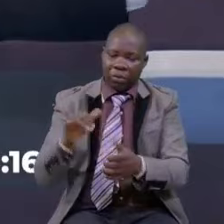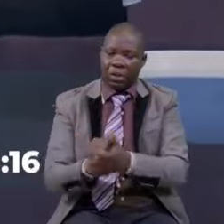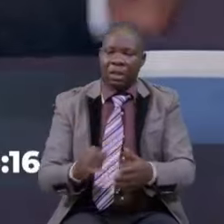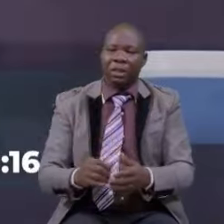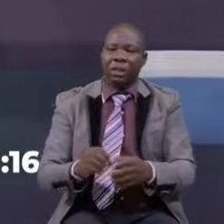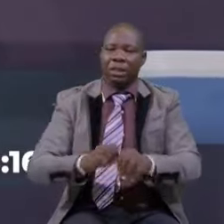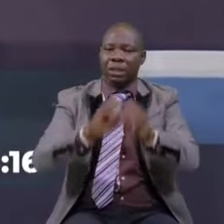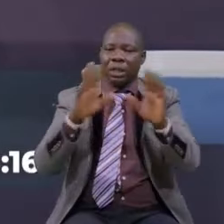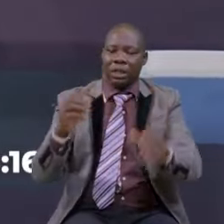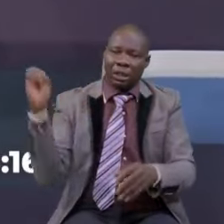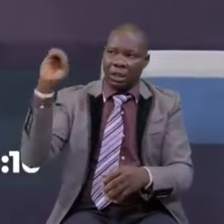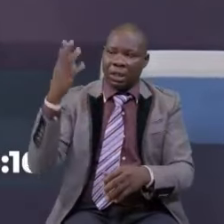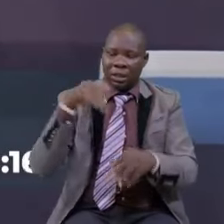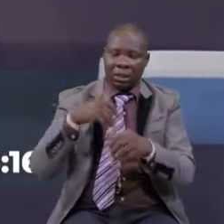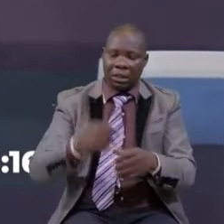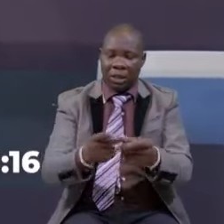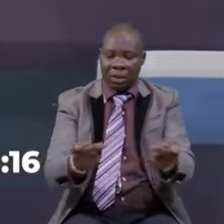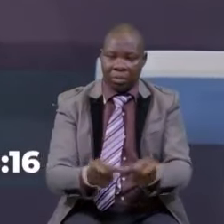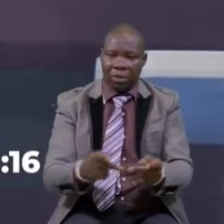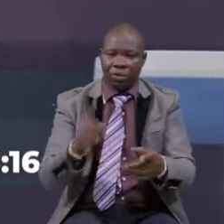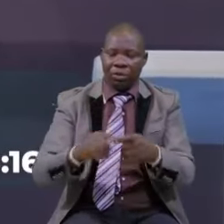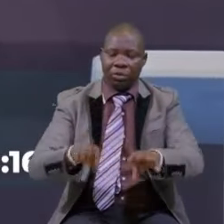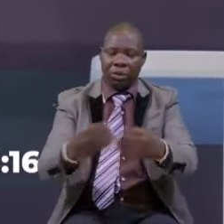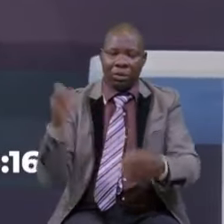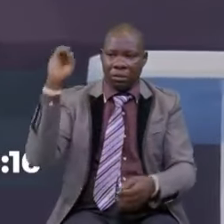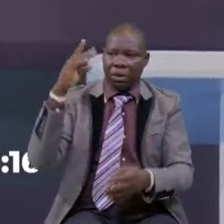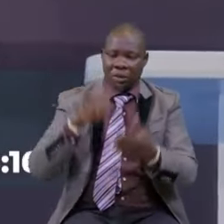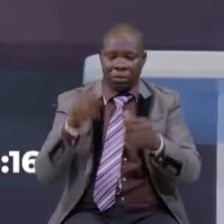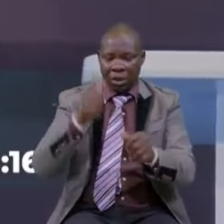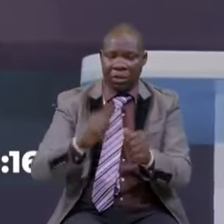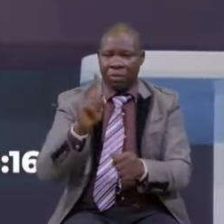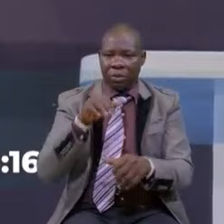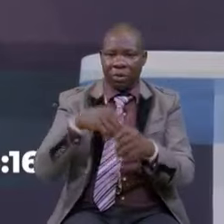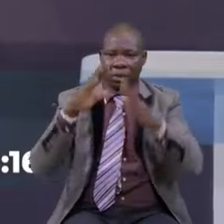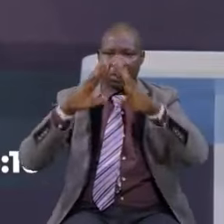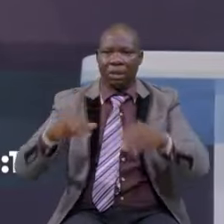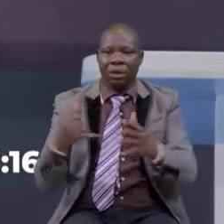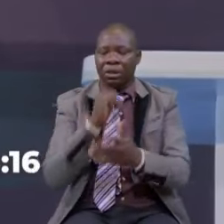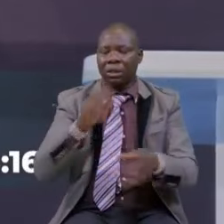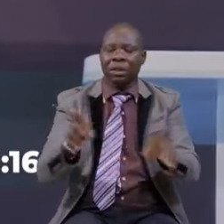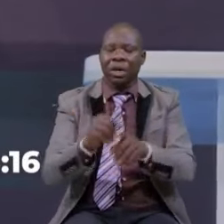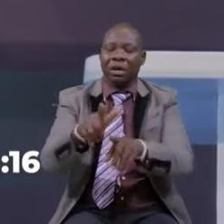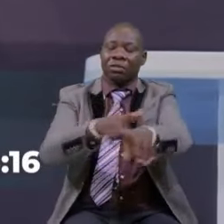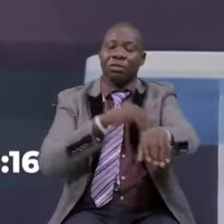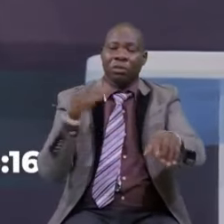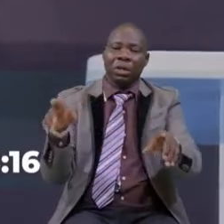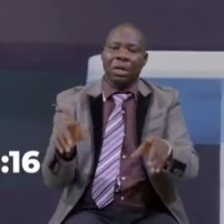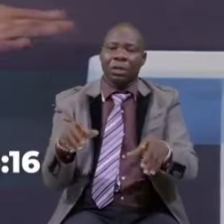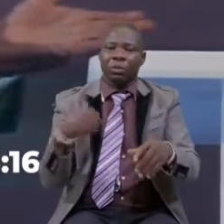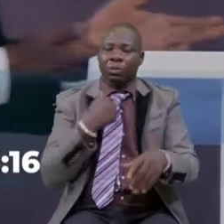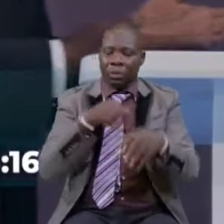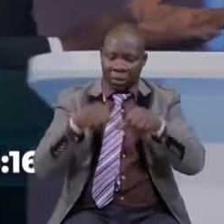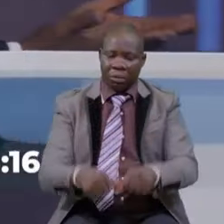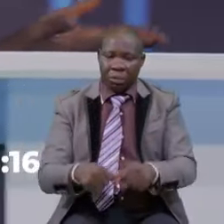give light to everyone in the house. It's as long as we remain the wise virgin.